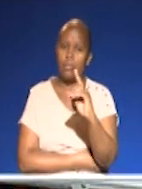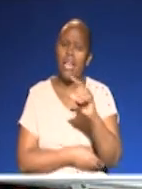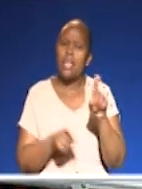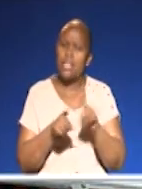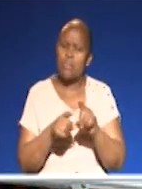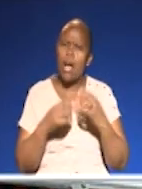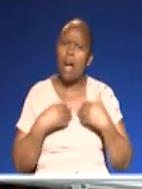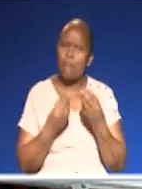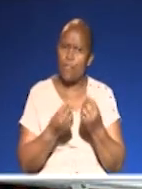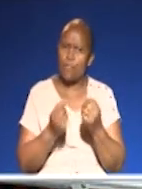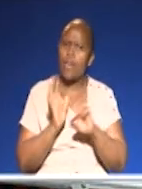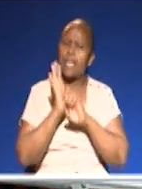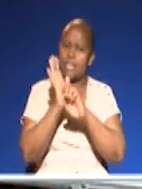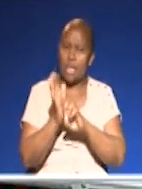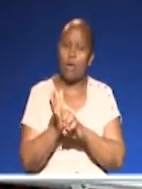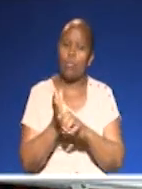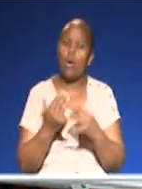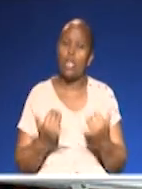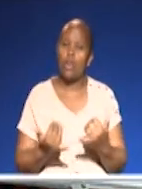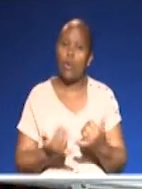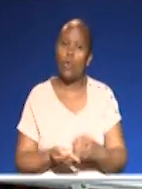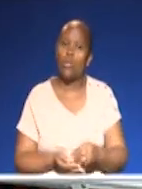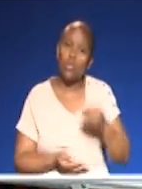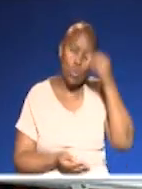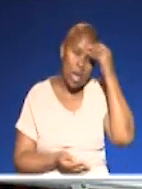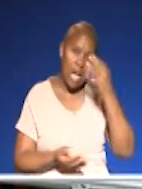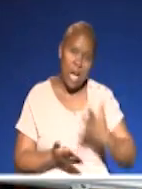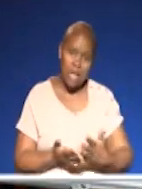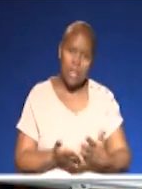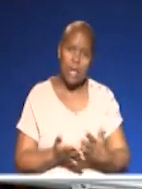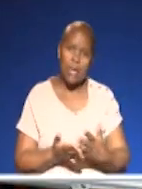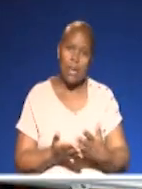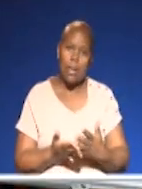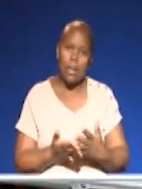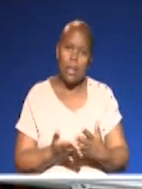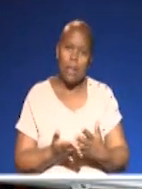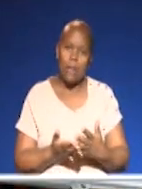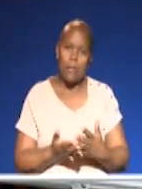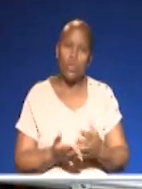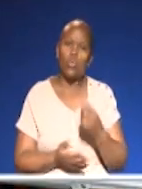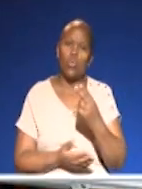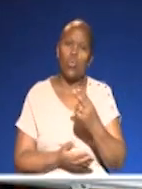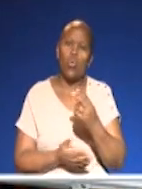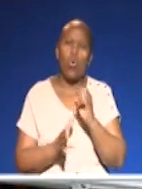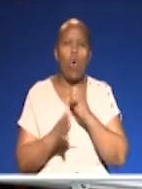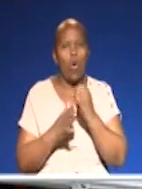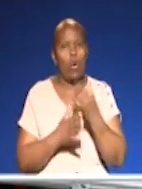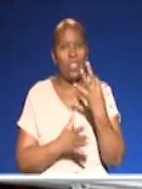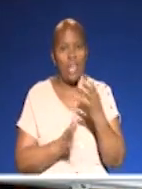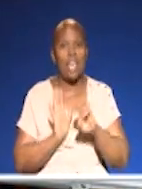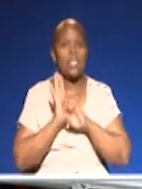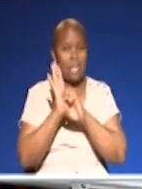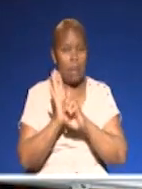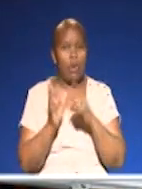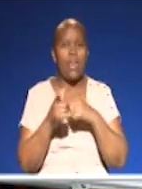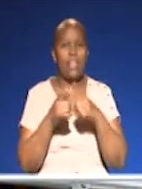few examples. Basically, we are going to go, we shall consider 2 or 3 examples.